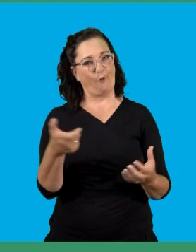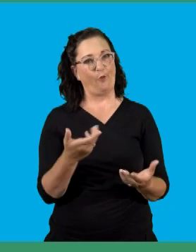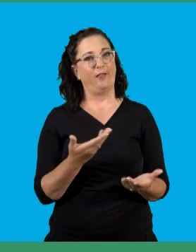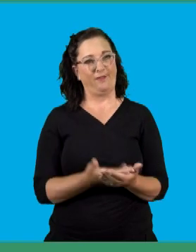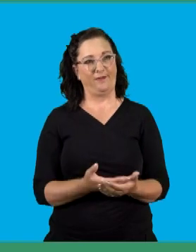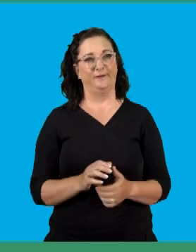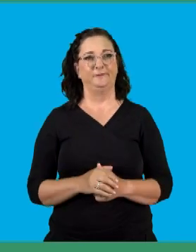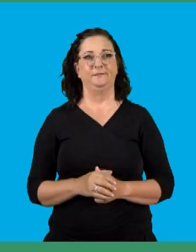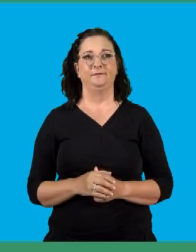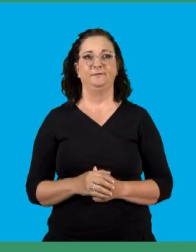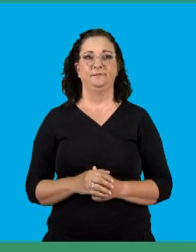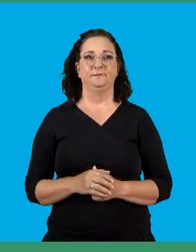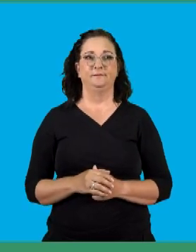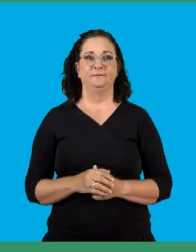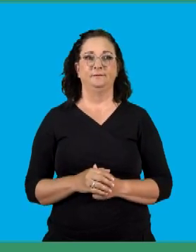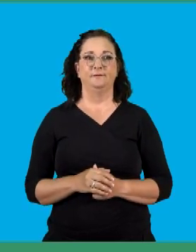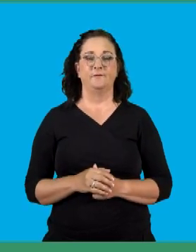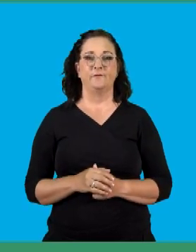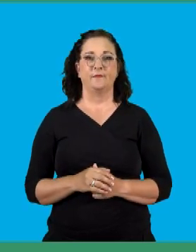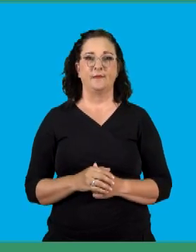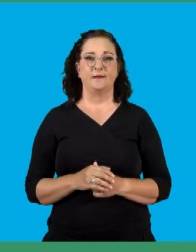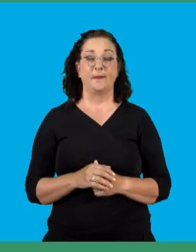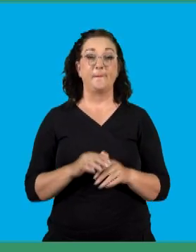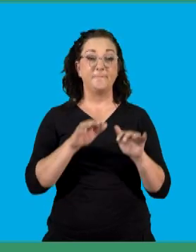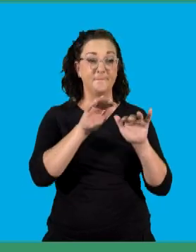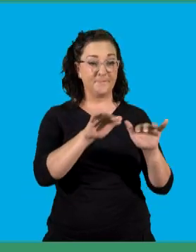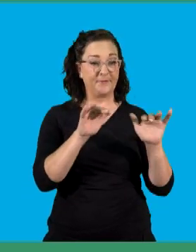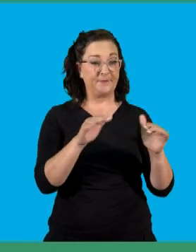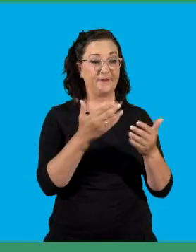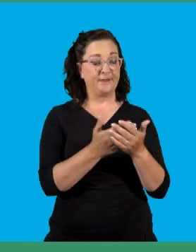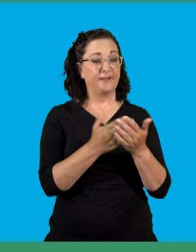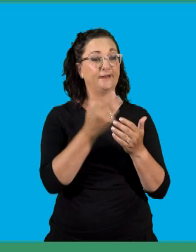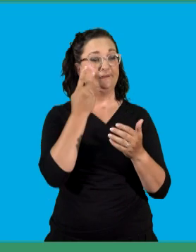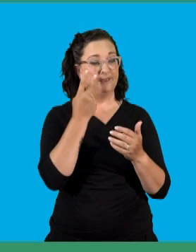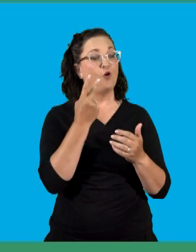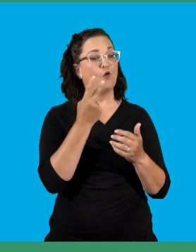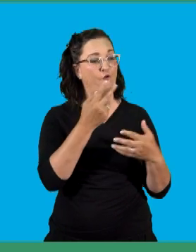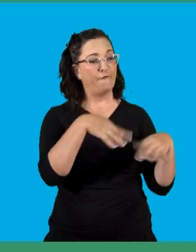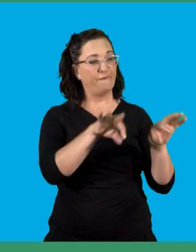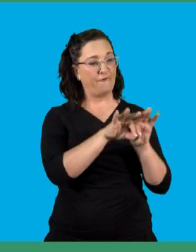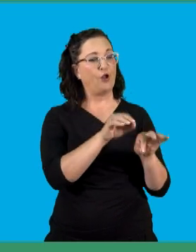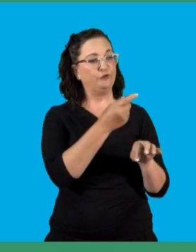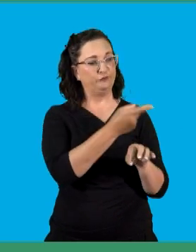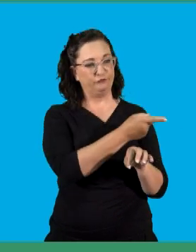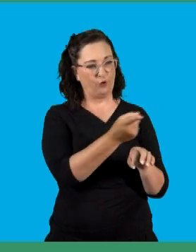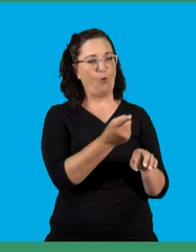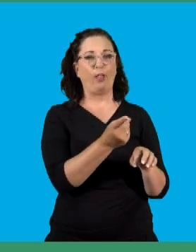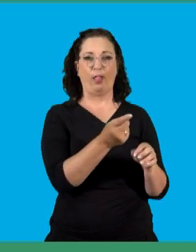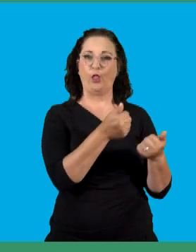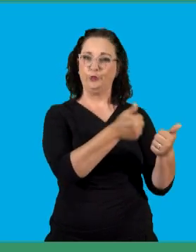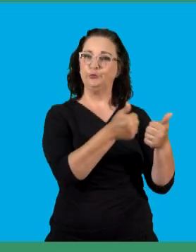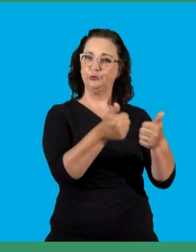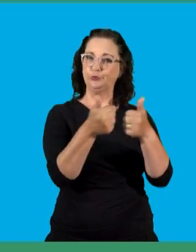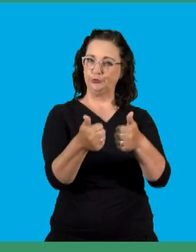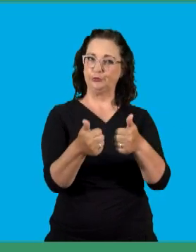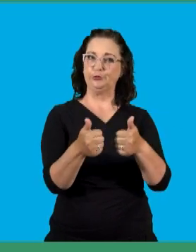Inclusivity means valuing the differences between people and consciously encouraging diversity in